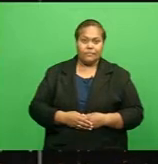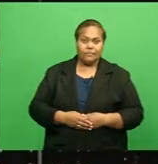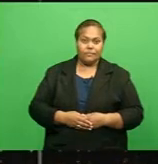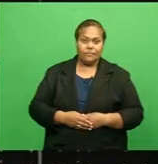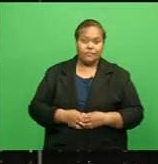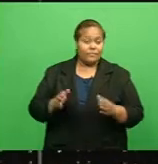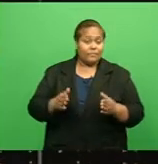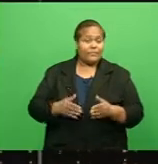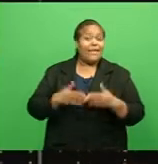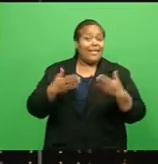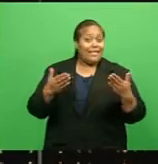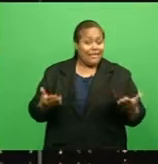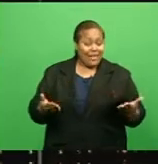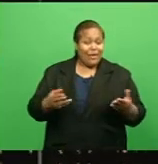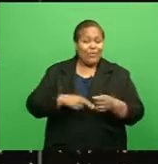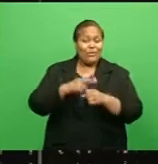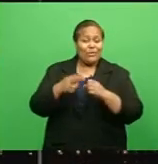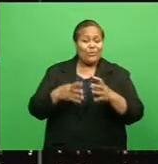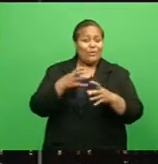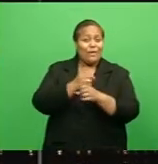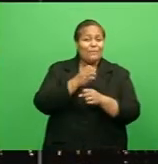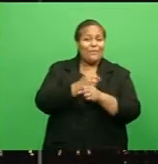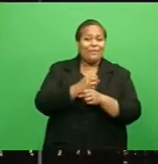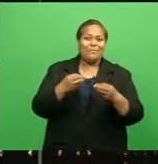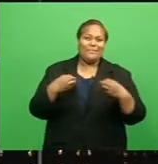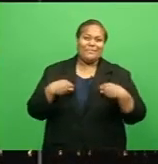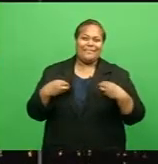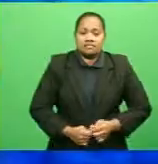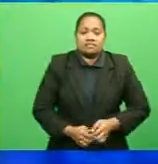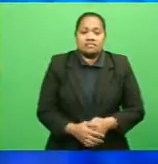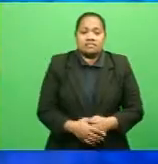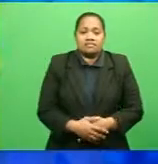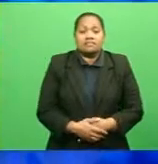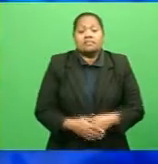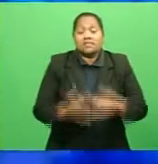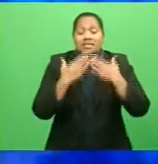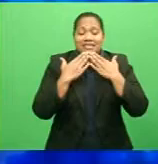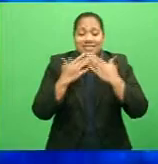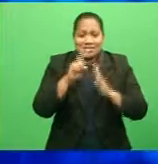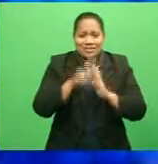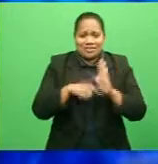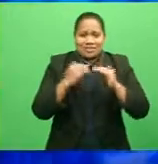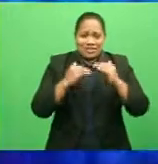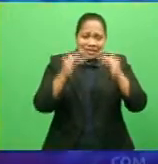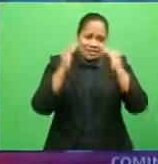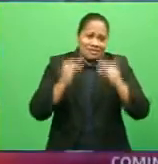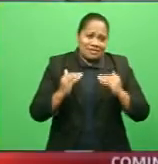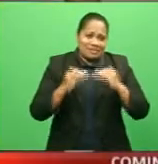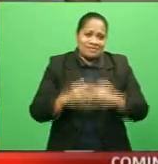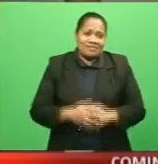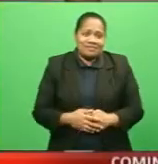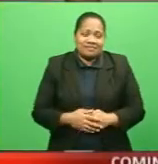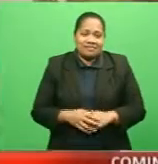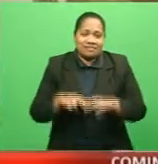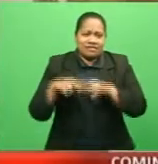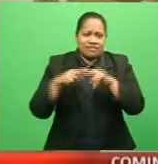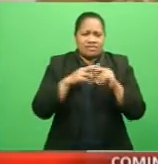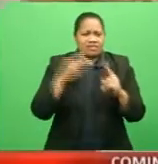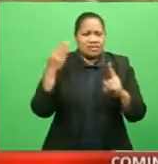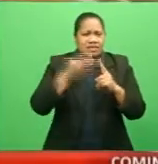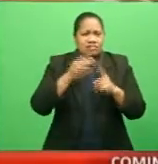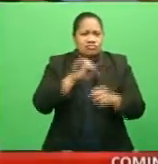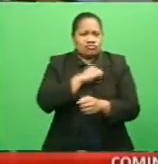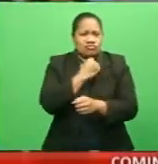And our Vanessa joins us now with the latest in business. Thanks, Jackie. Coming up, Fiji aims to strengthen